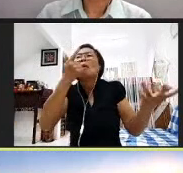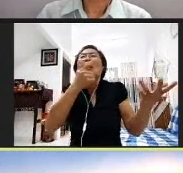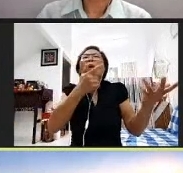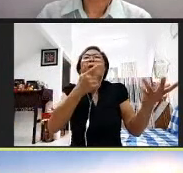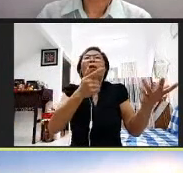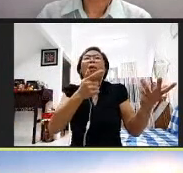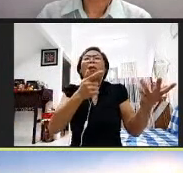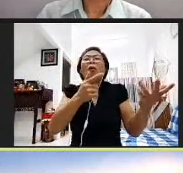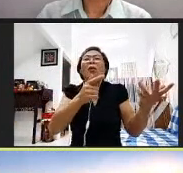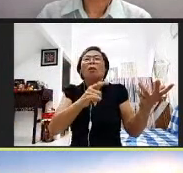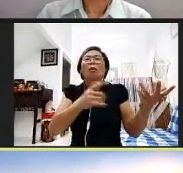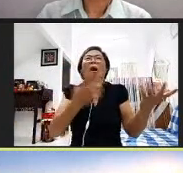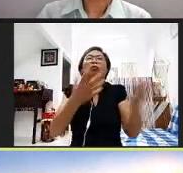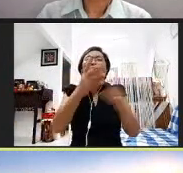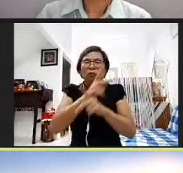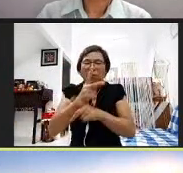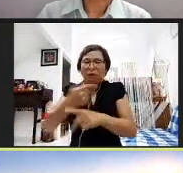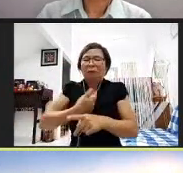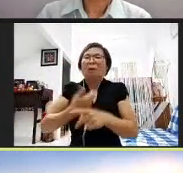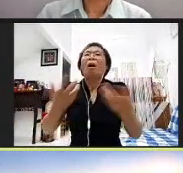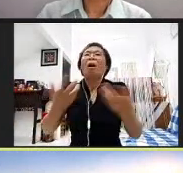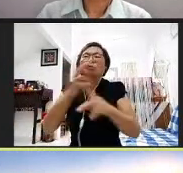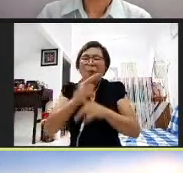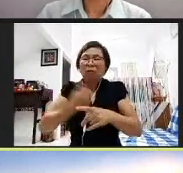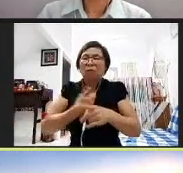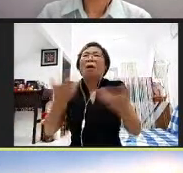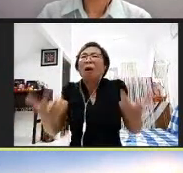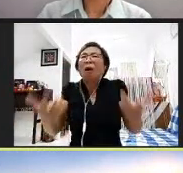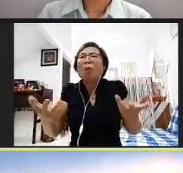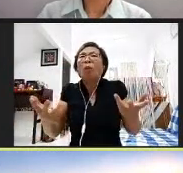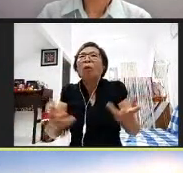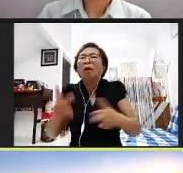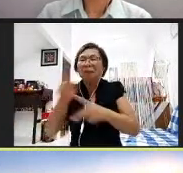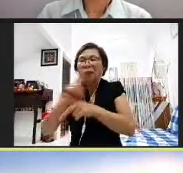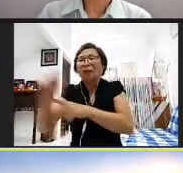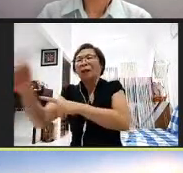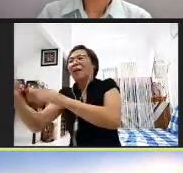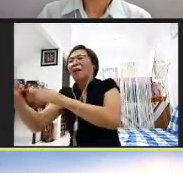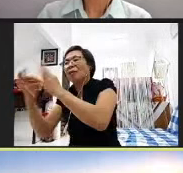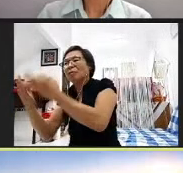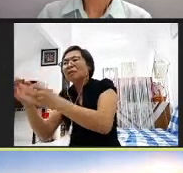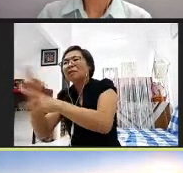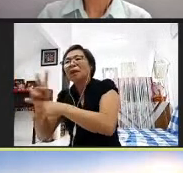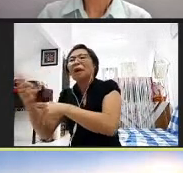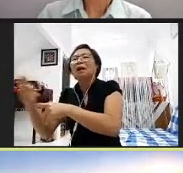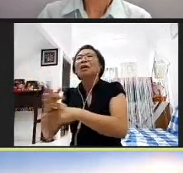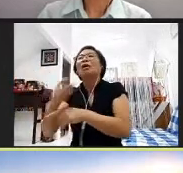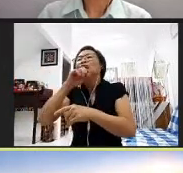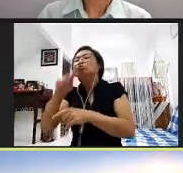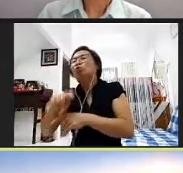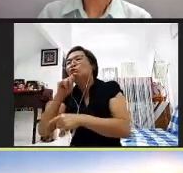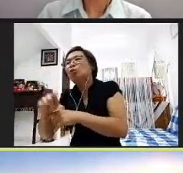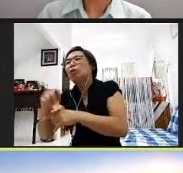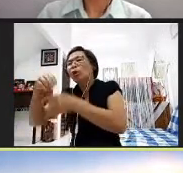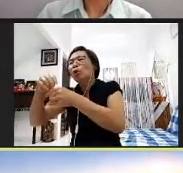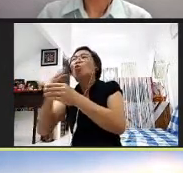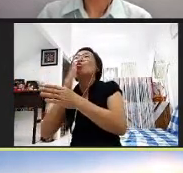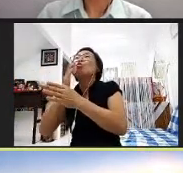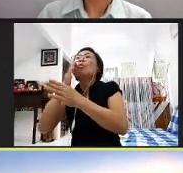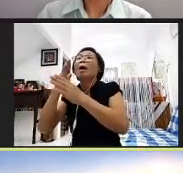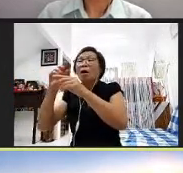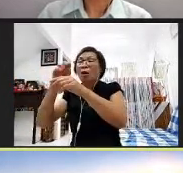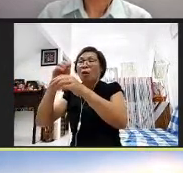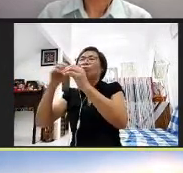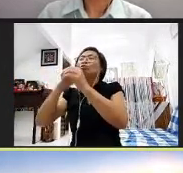we can protect ourselves and we can protect others and the elder at home and also protect our